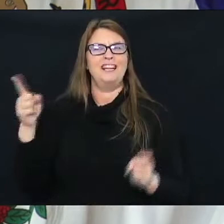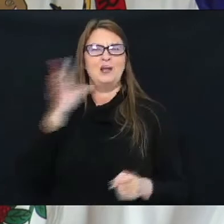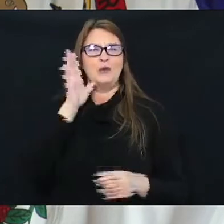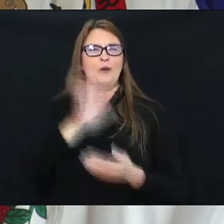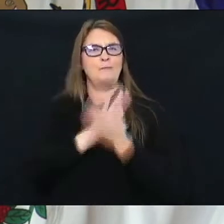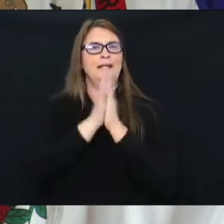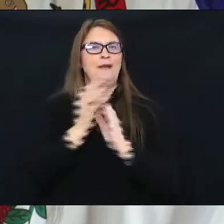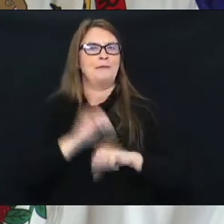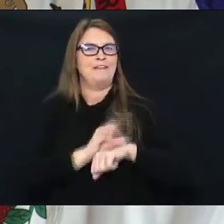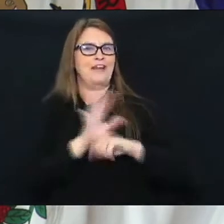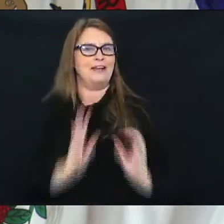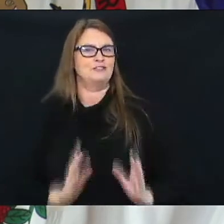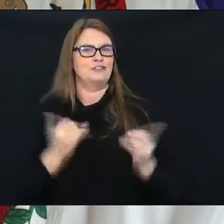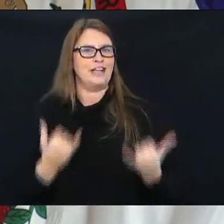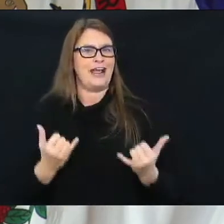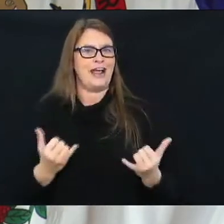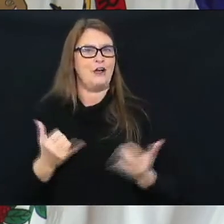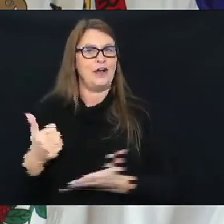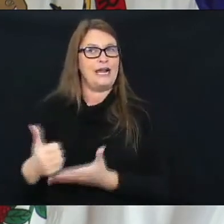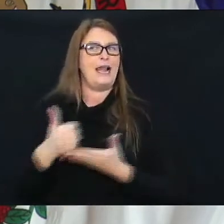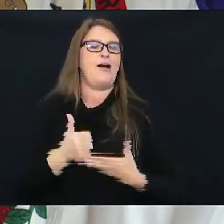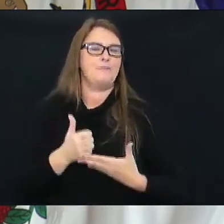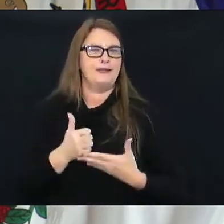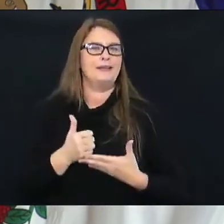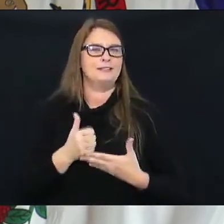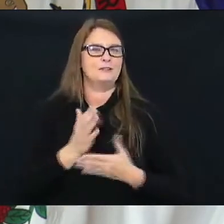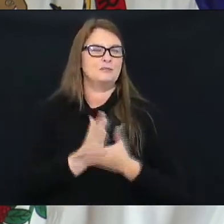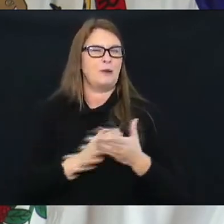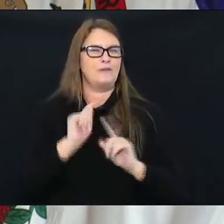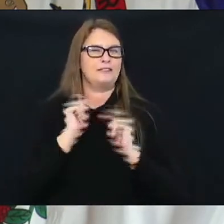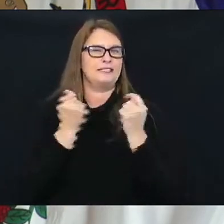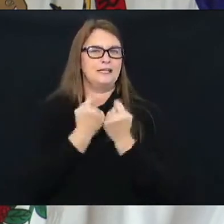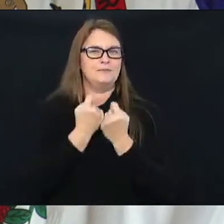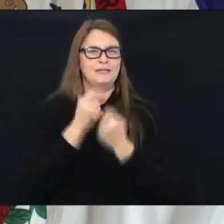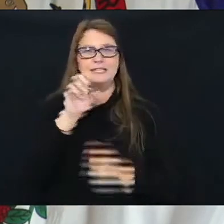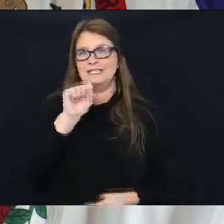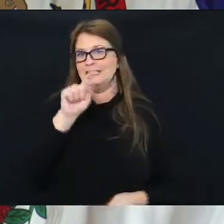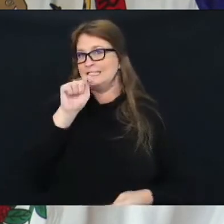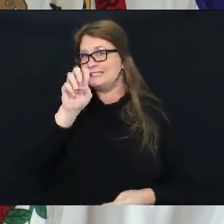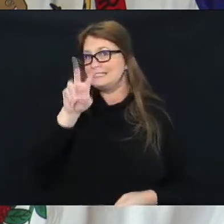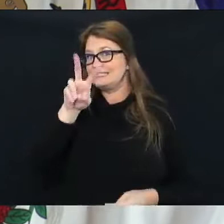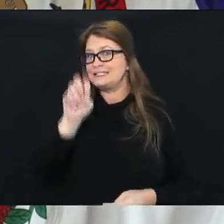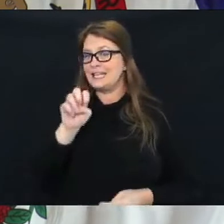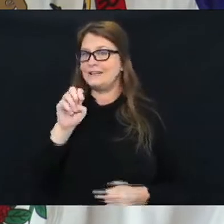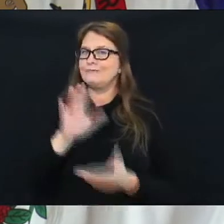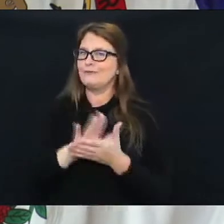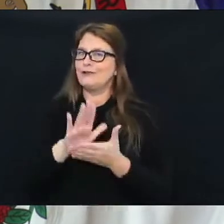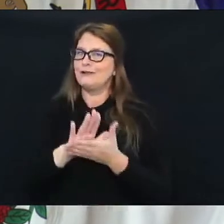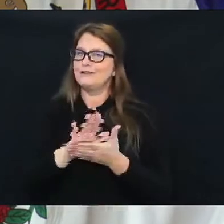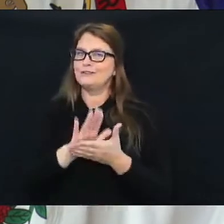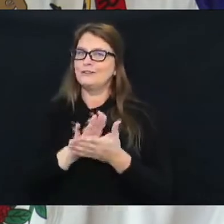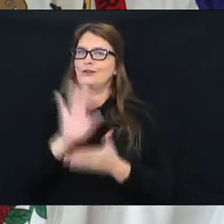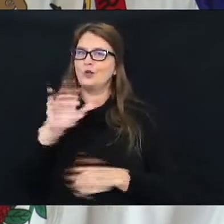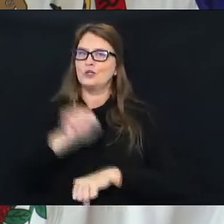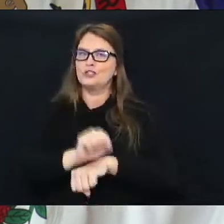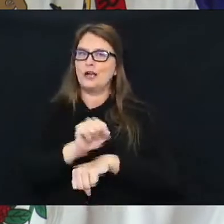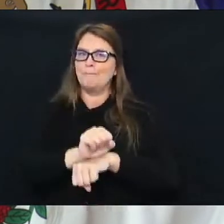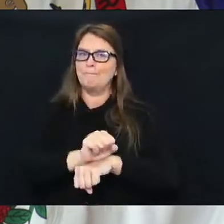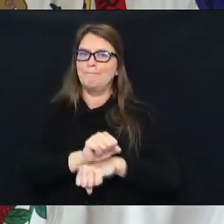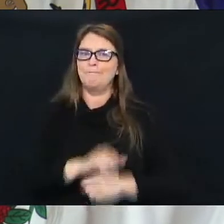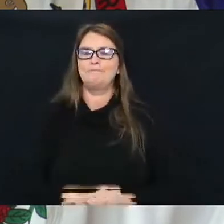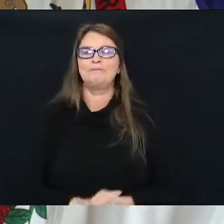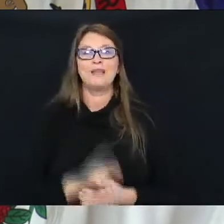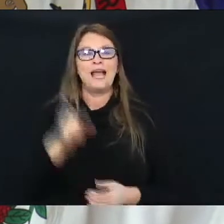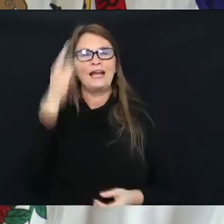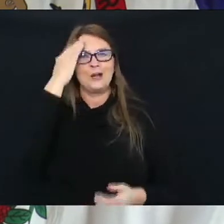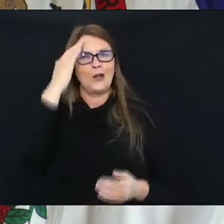be an advisor and be helping us and still be a part of our team. So Steve, great job, great job. I know you want to spend more